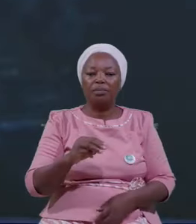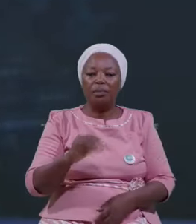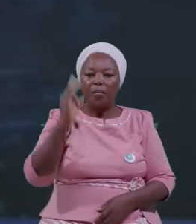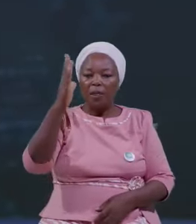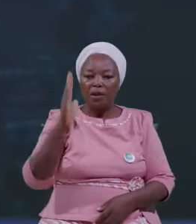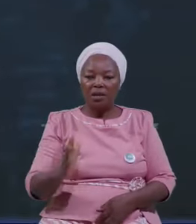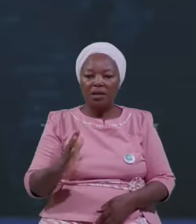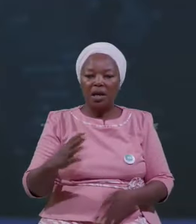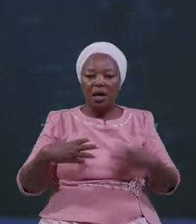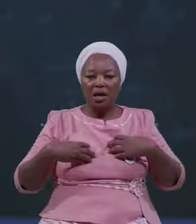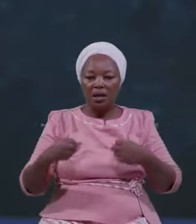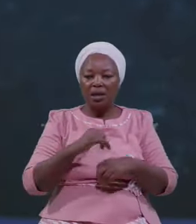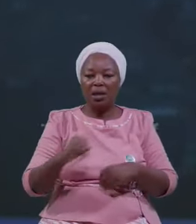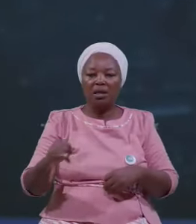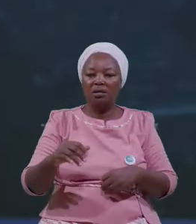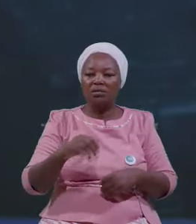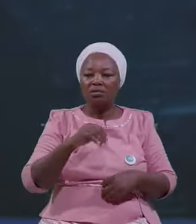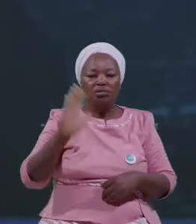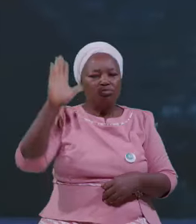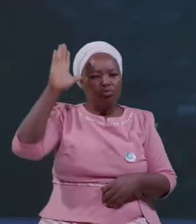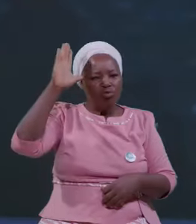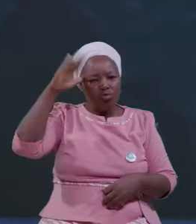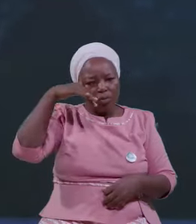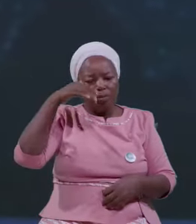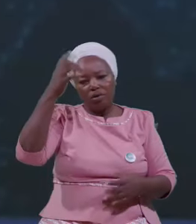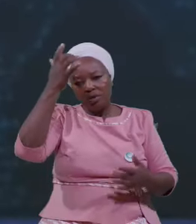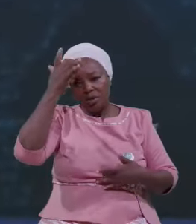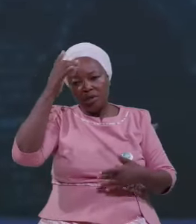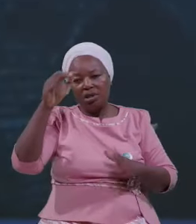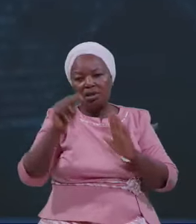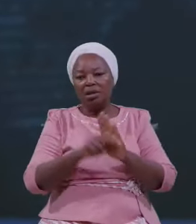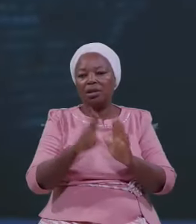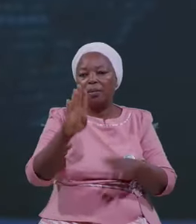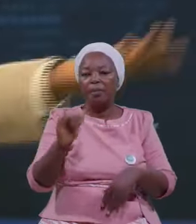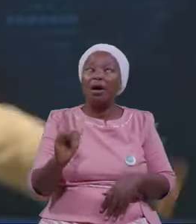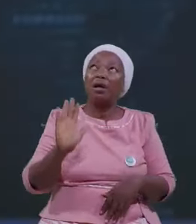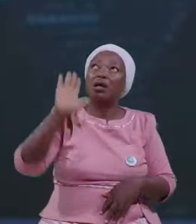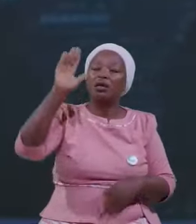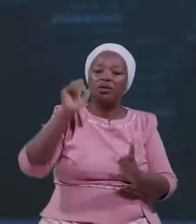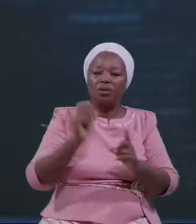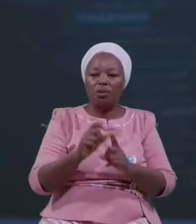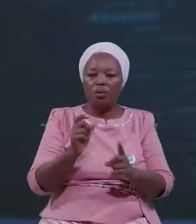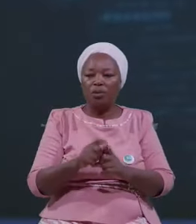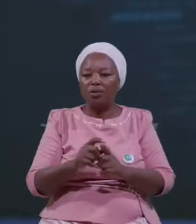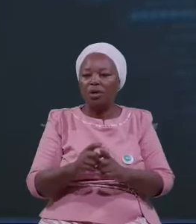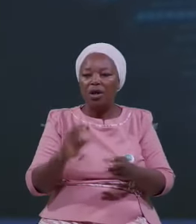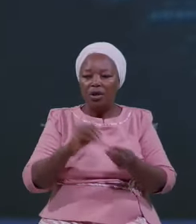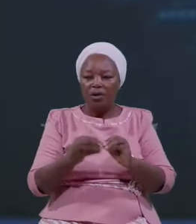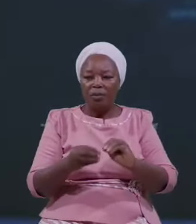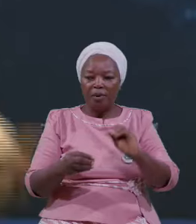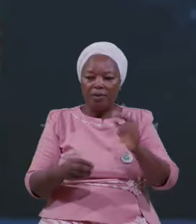curing incurable sicknesses by his word. Number three, the